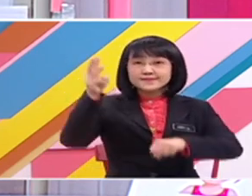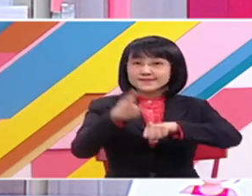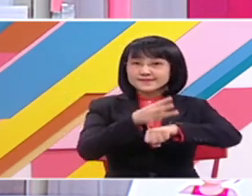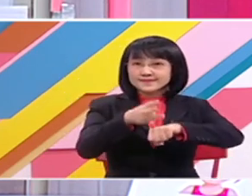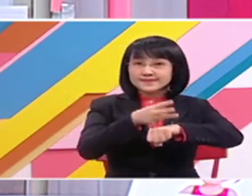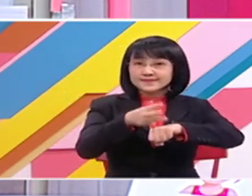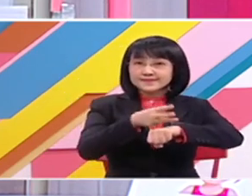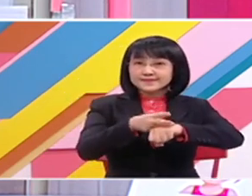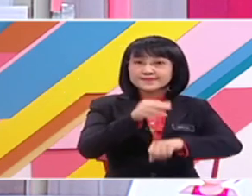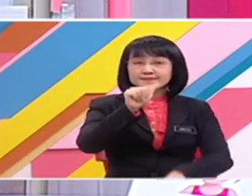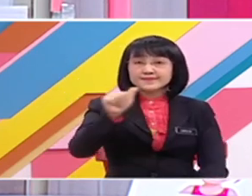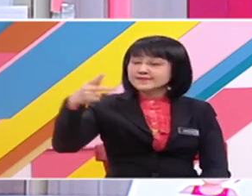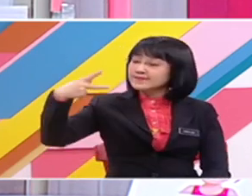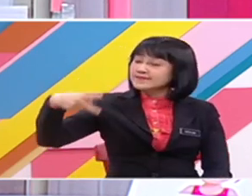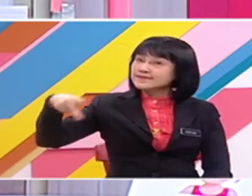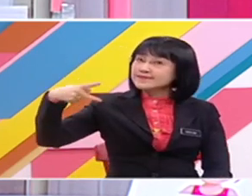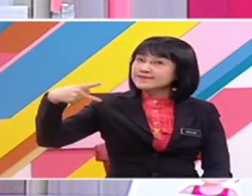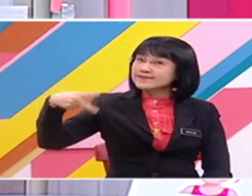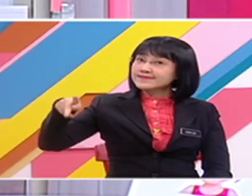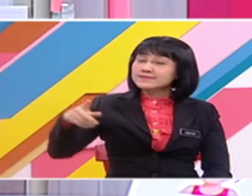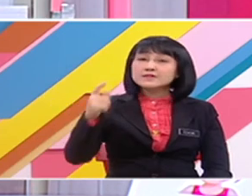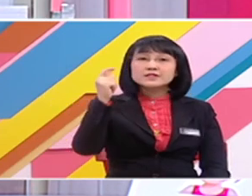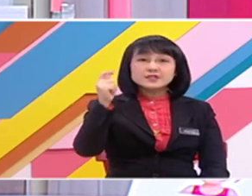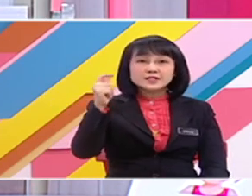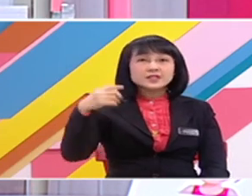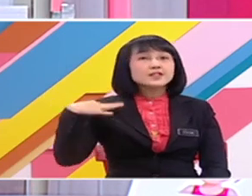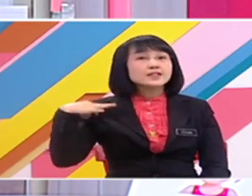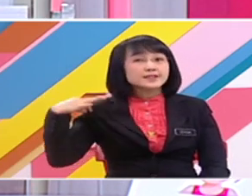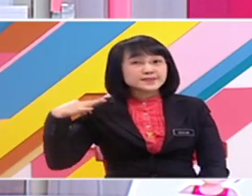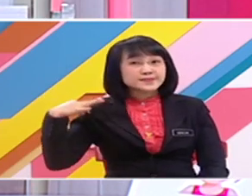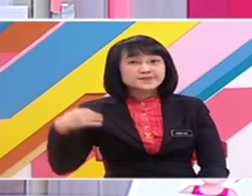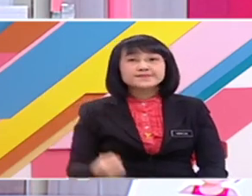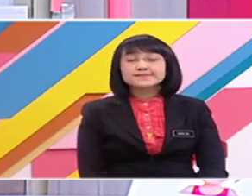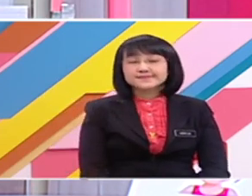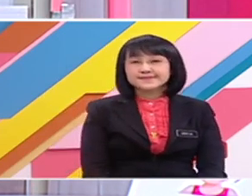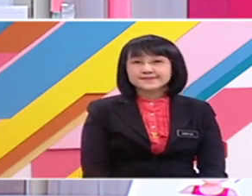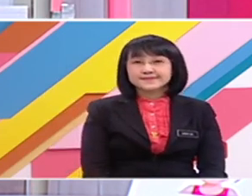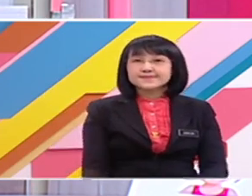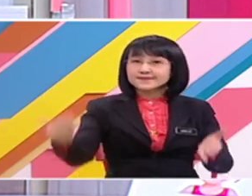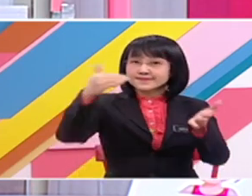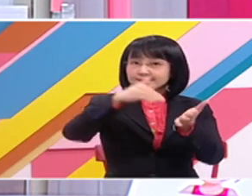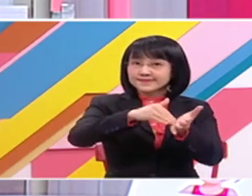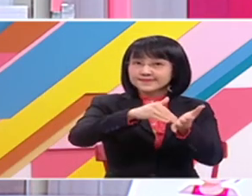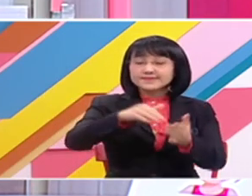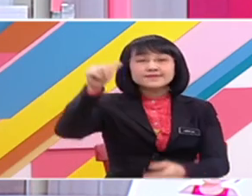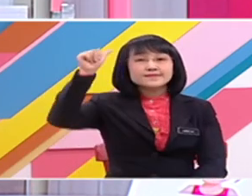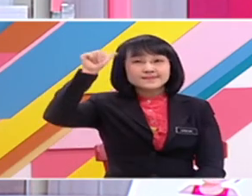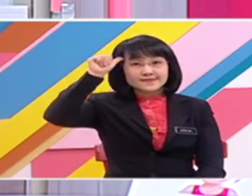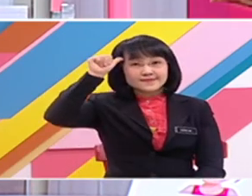a purple t-shirt. Okay, once again,